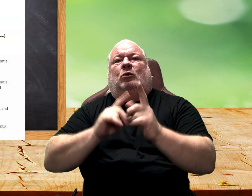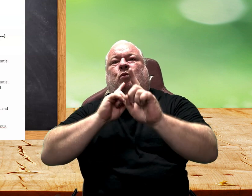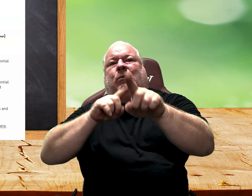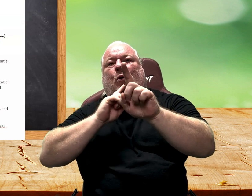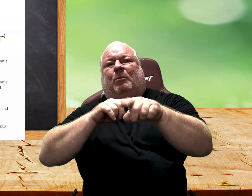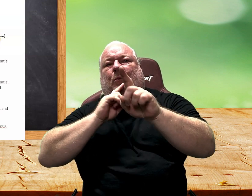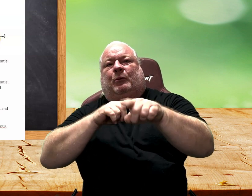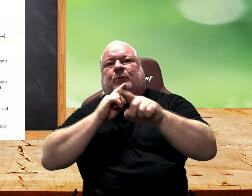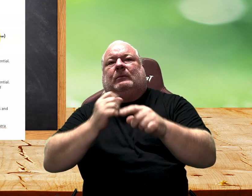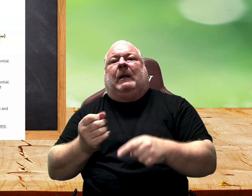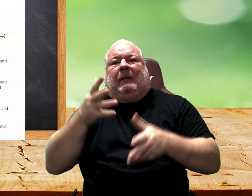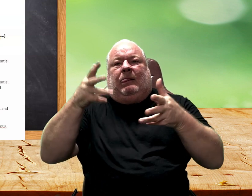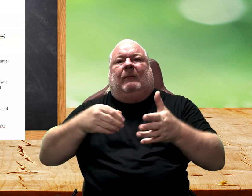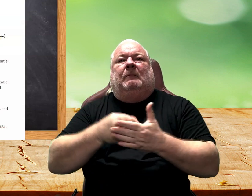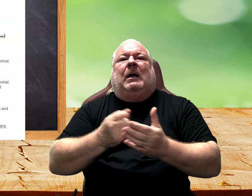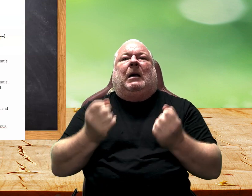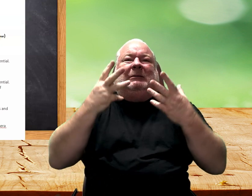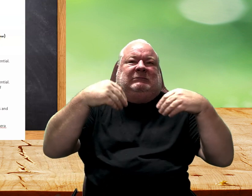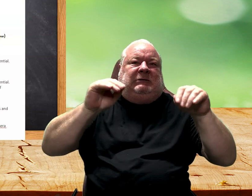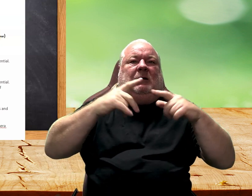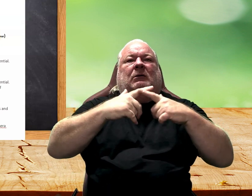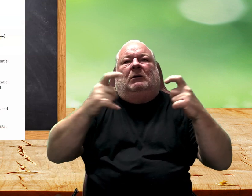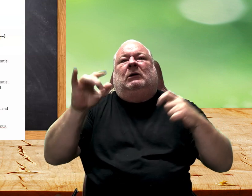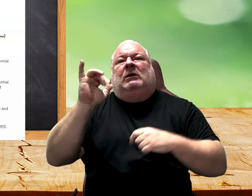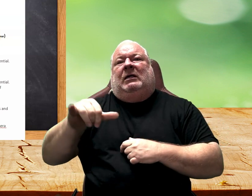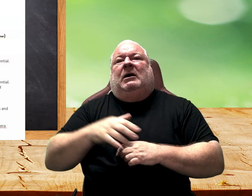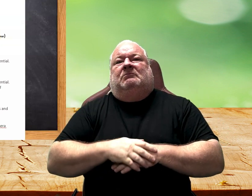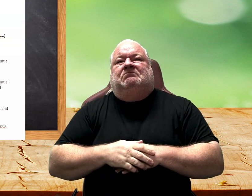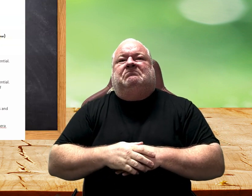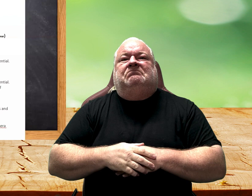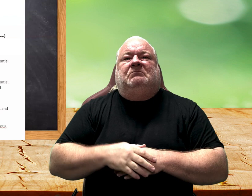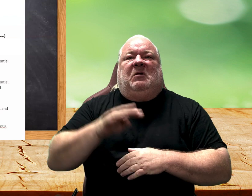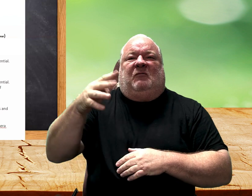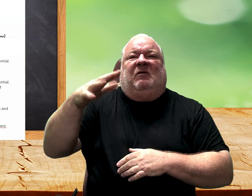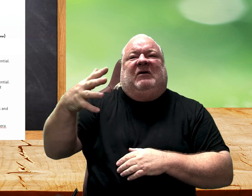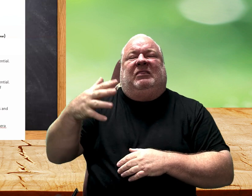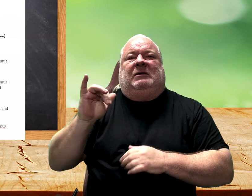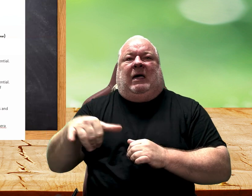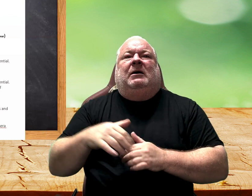graders choosing this to run this election.